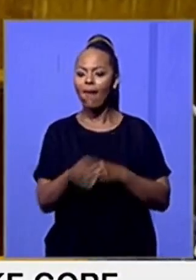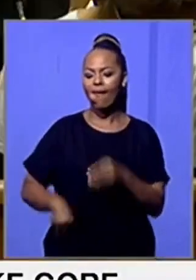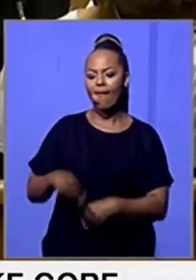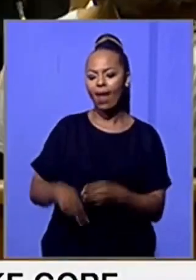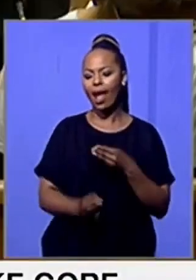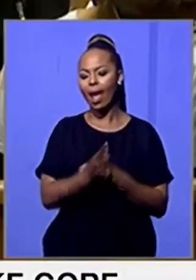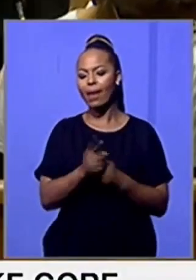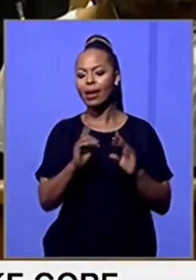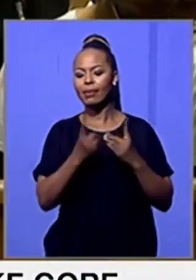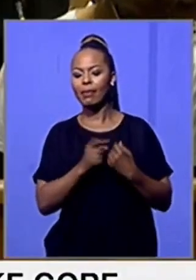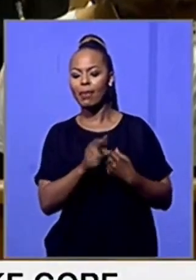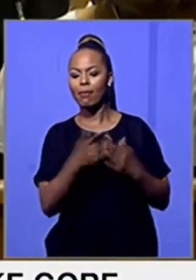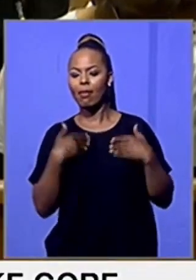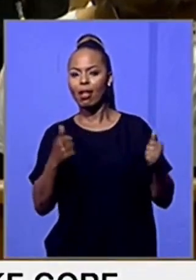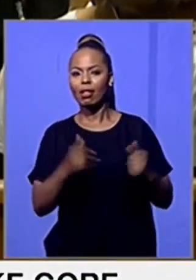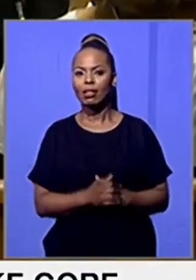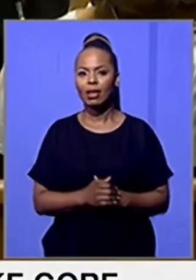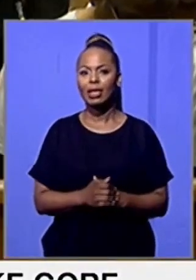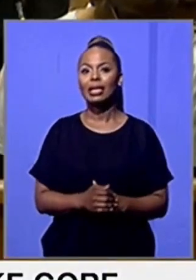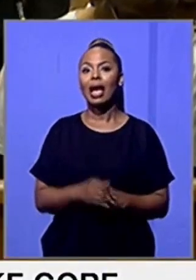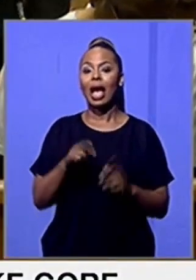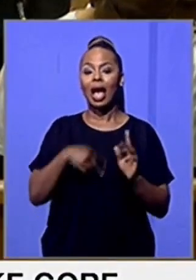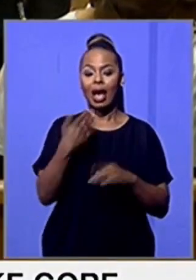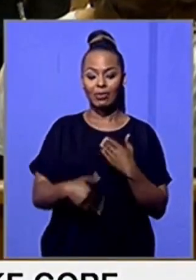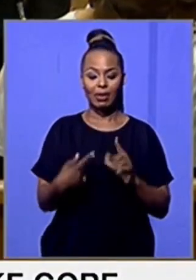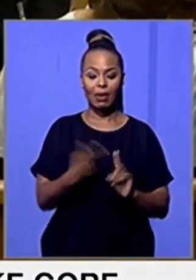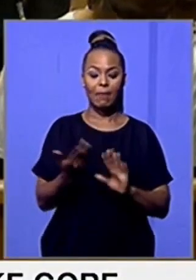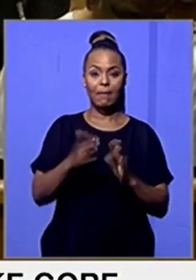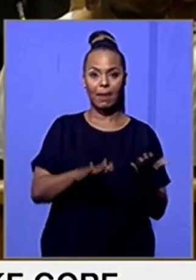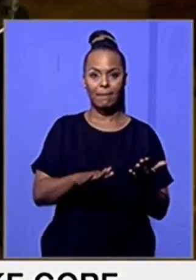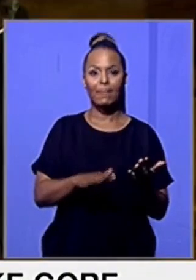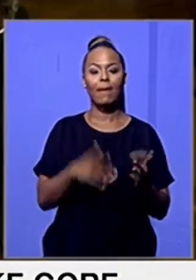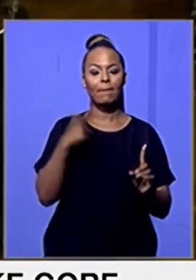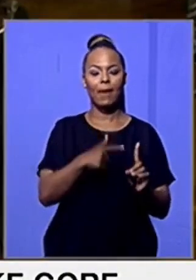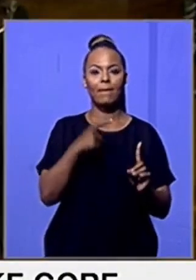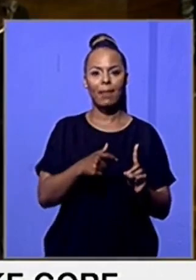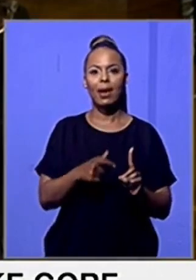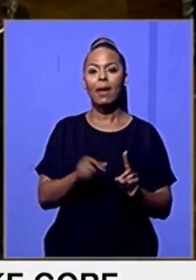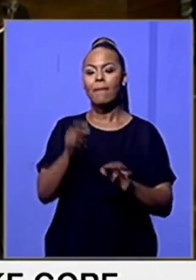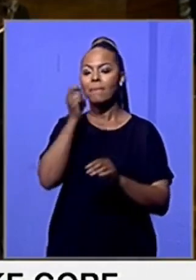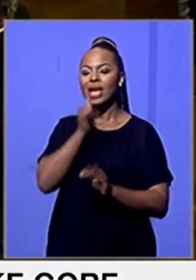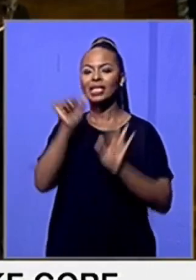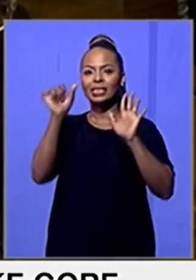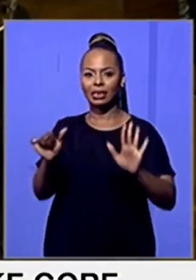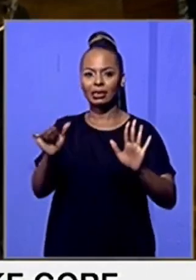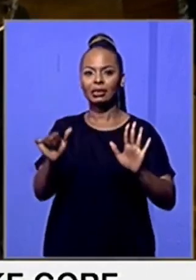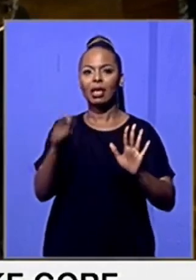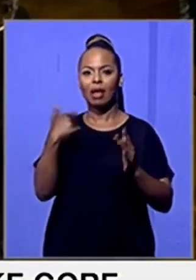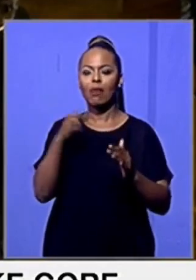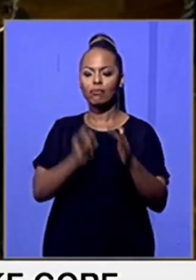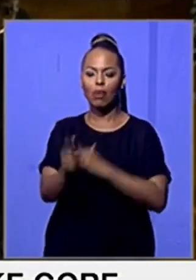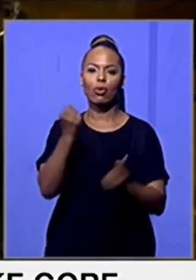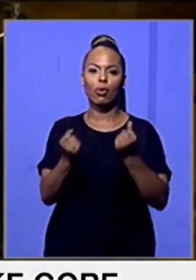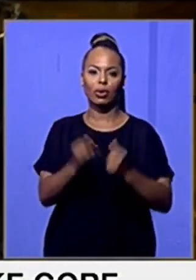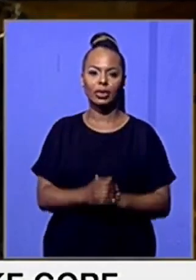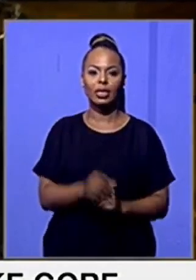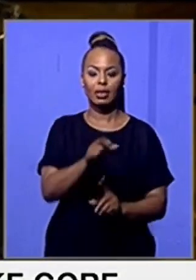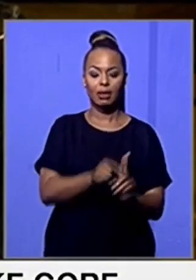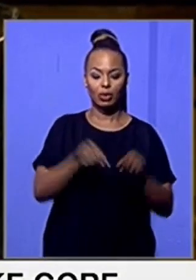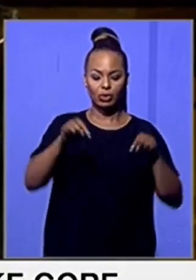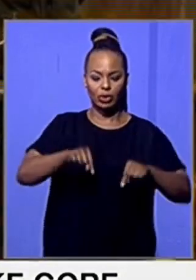ga gagwe banna ba le barataro ba ne ba lelelwa ke ditshipi. Gompieno kgotlatshekelo e ne ya reetsa molatofadiwa wa ntlha Phakamani